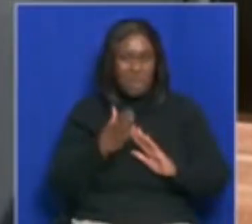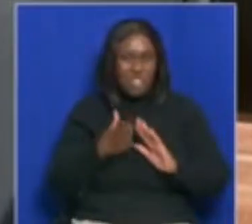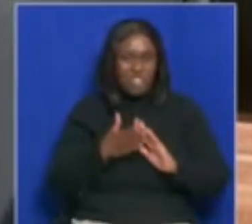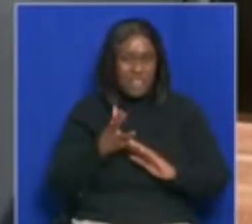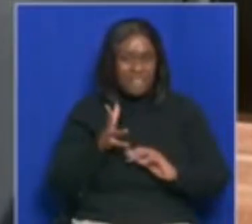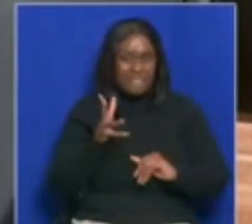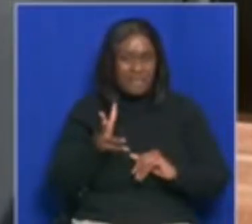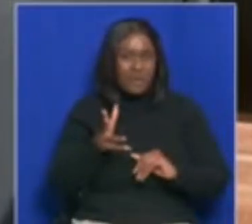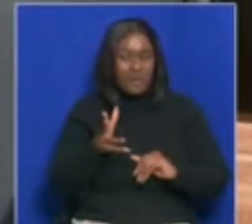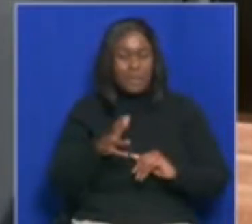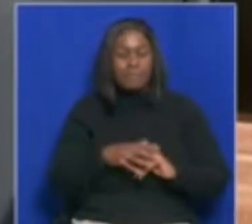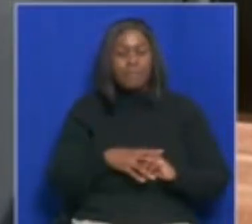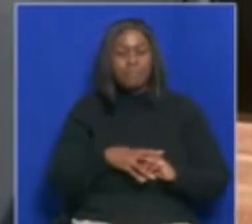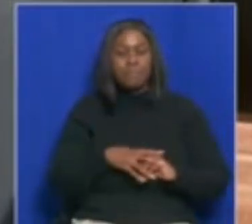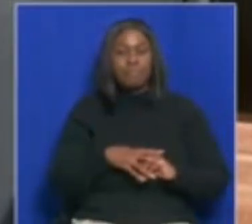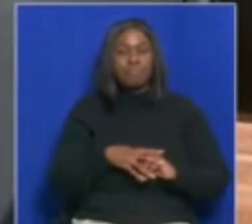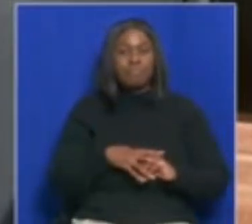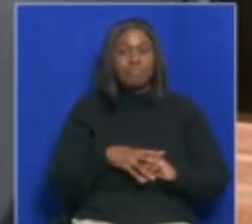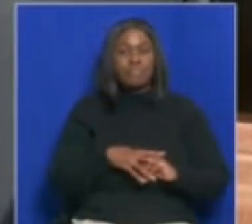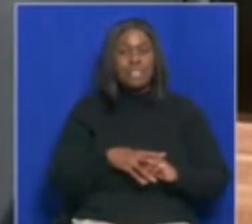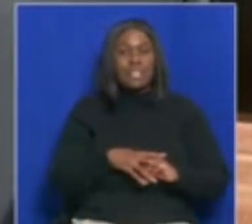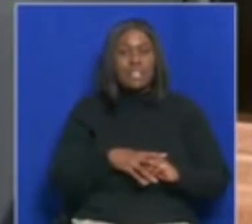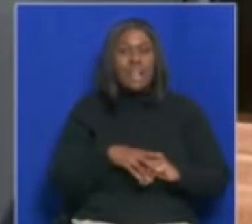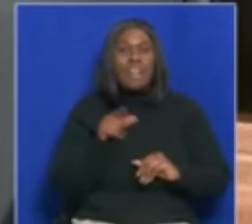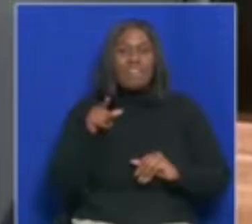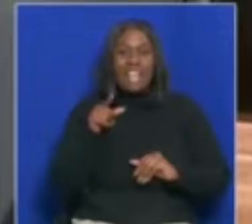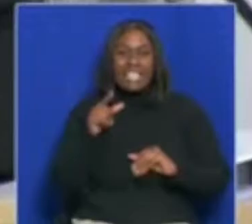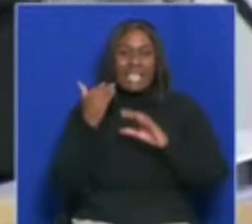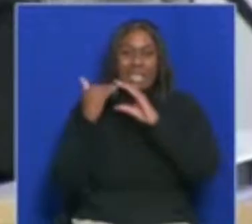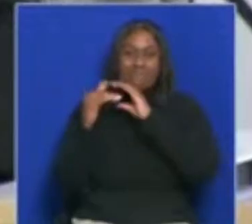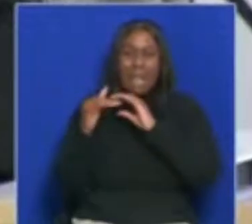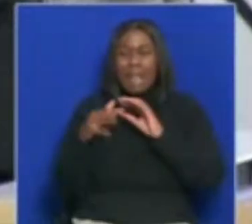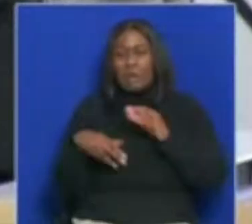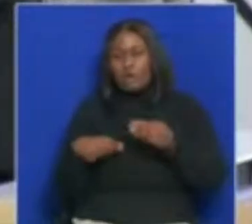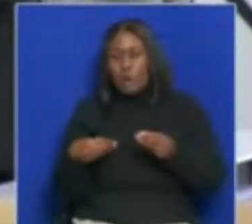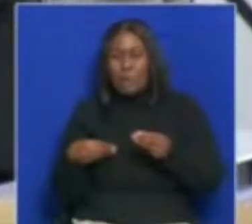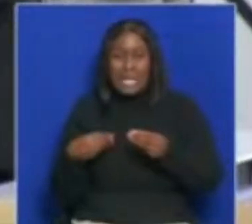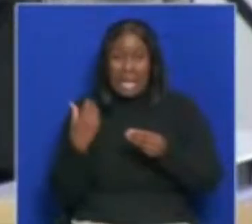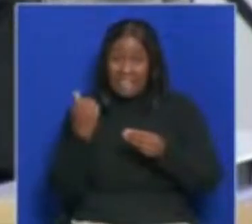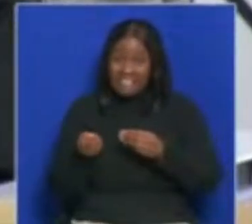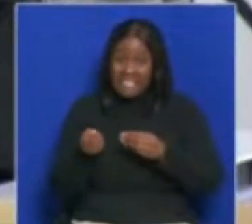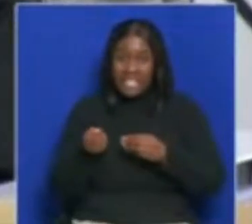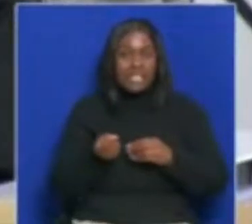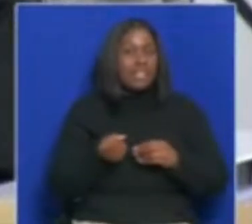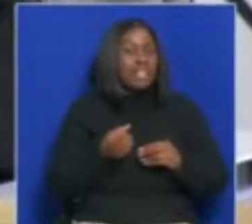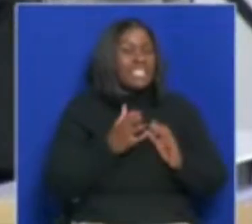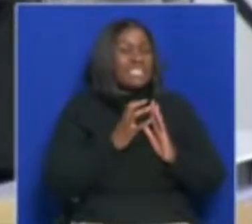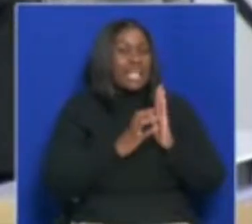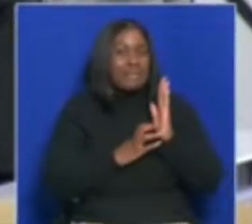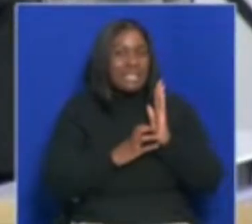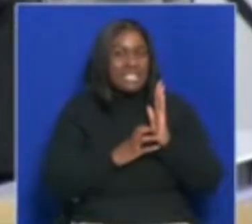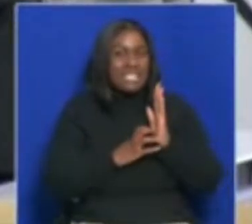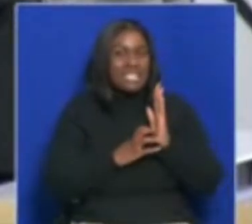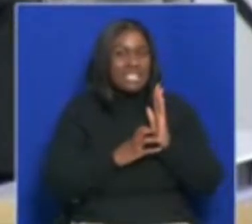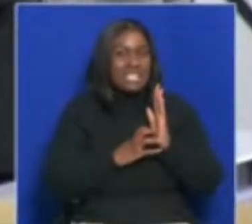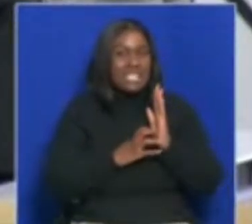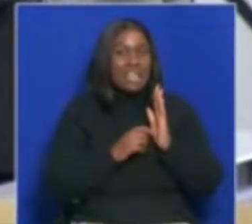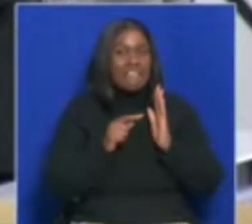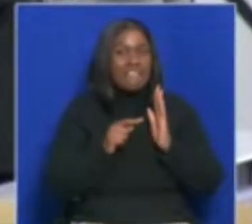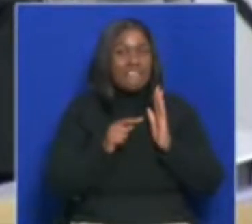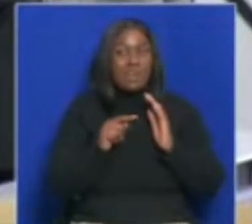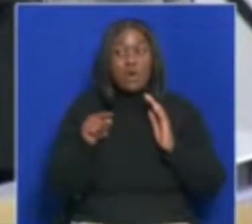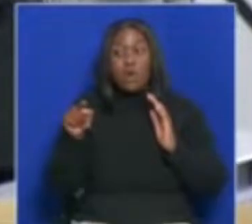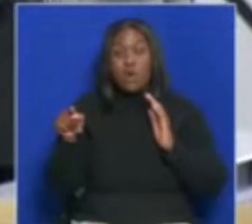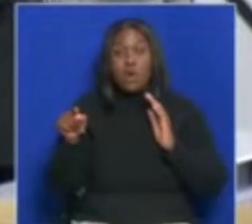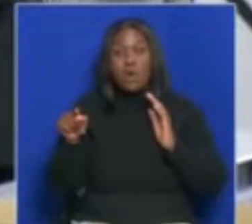Do you have that correspondence? Is it documented anywhere? I've got a statement of my investigator together with the diary